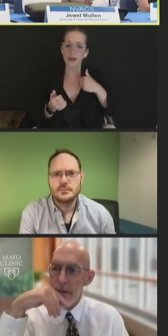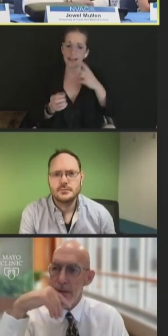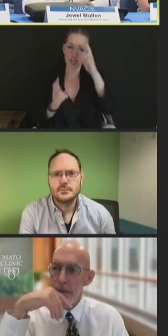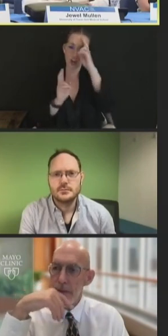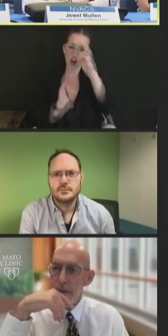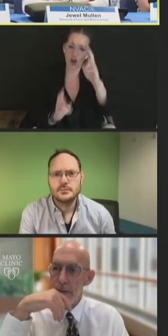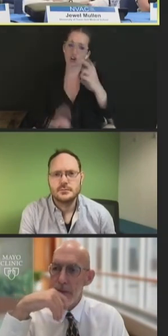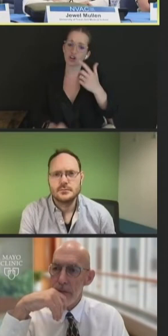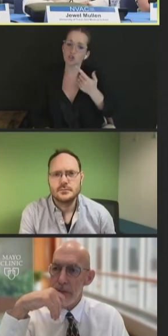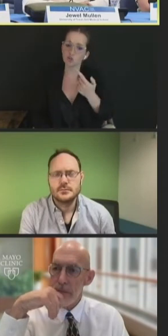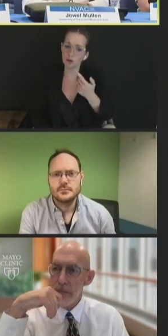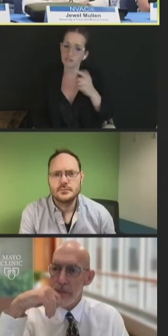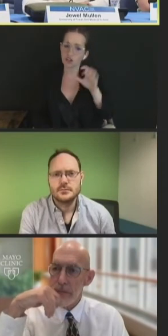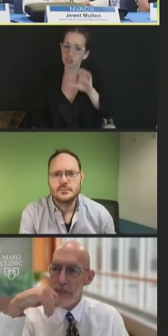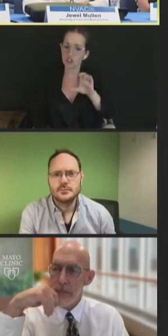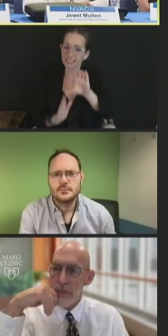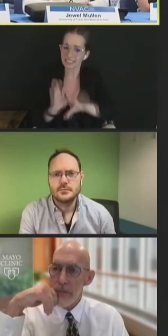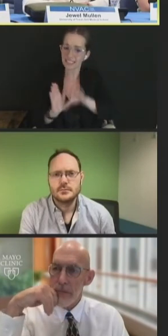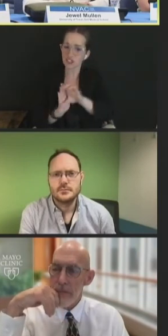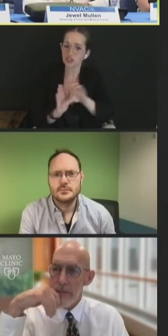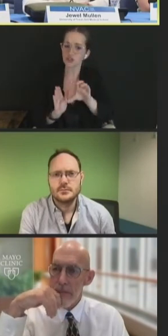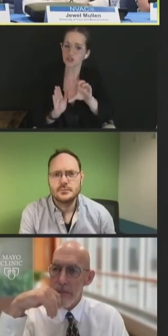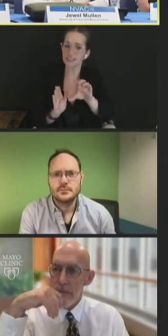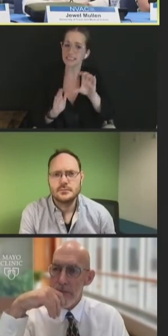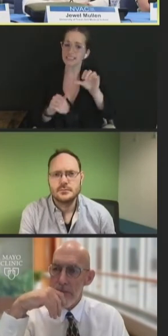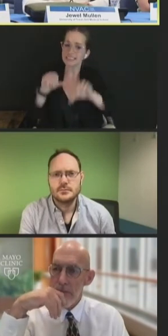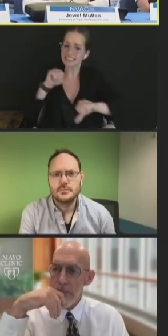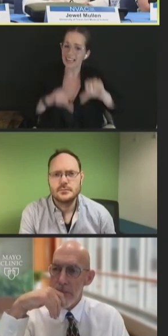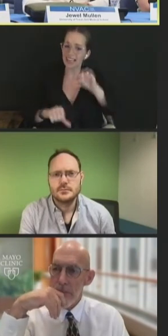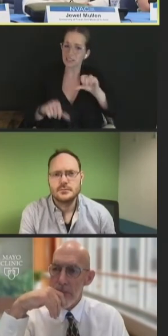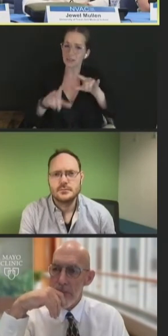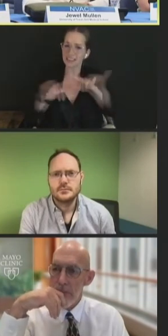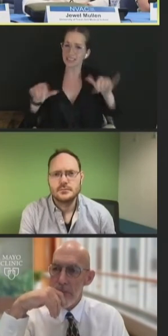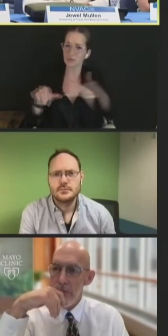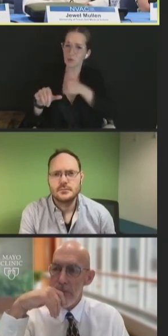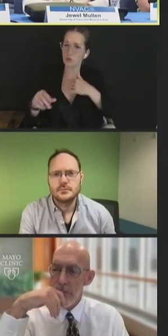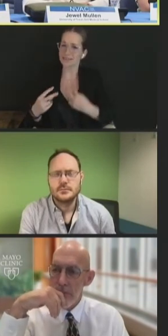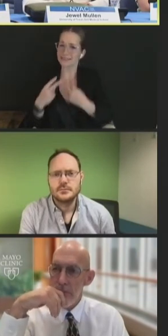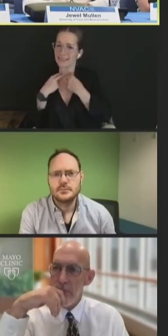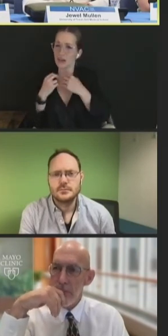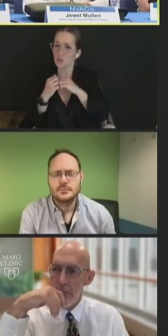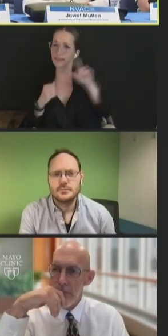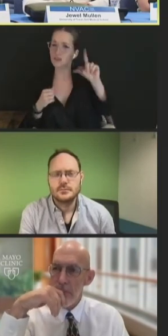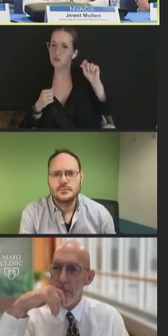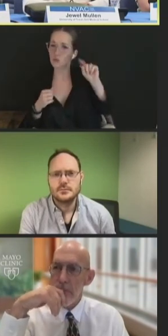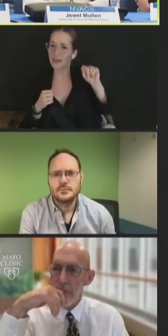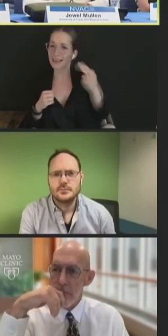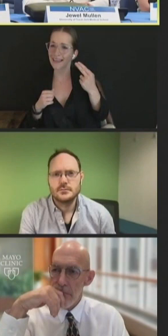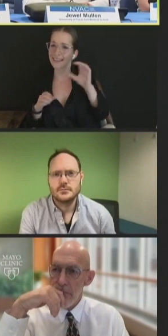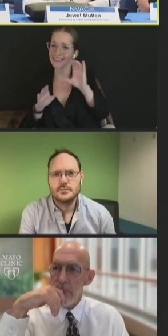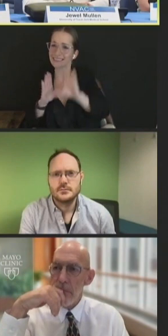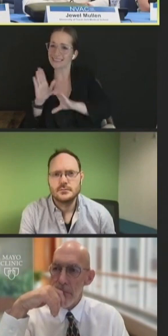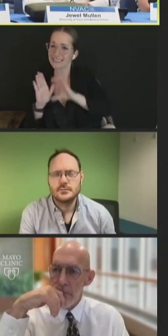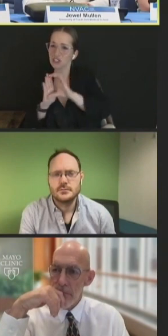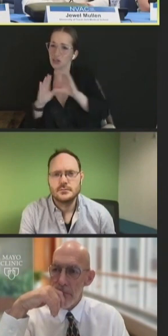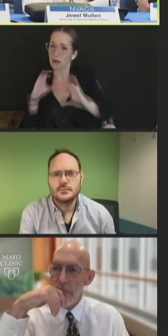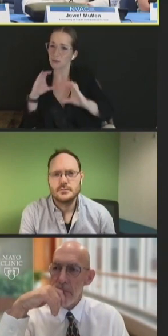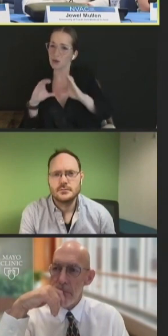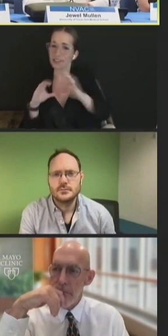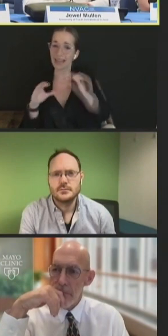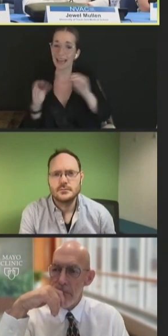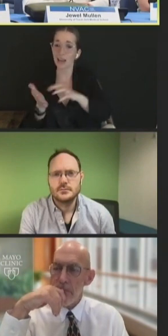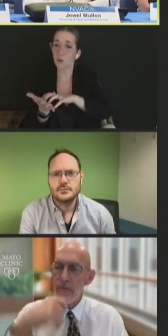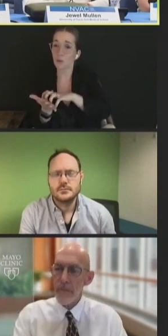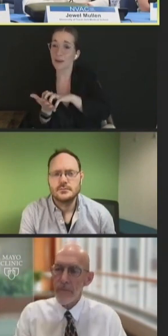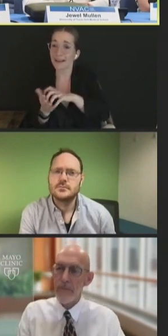at the same time that we're stuck in 20th century communication and faltering public confidence, not just among